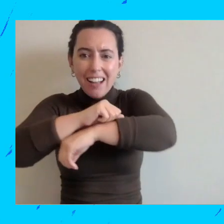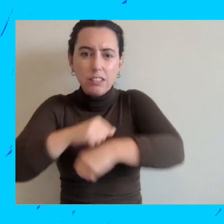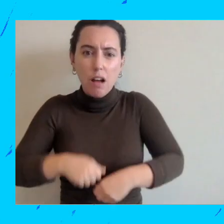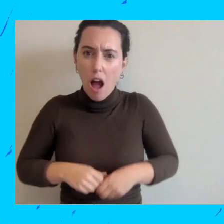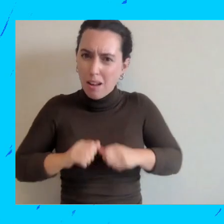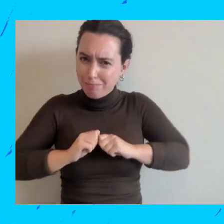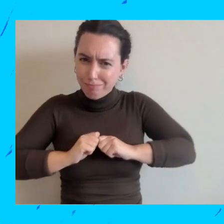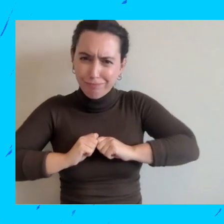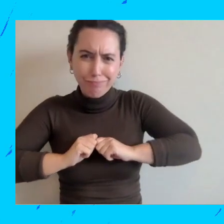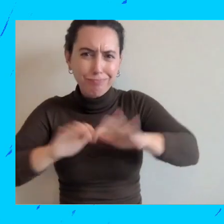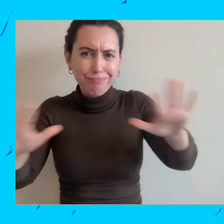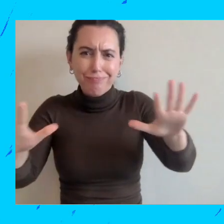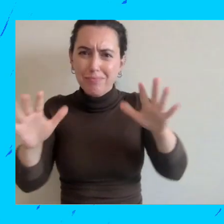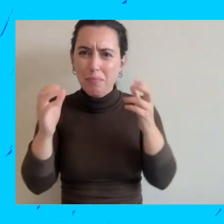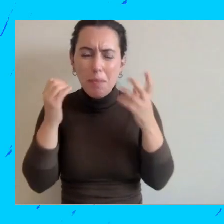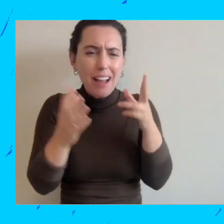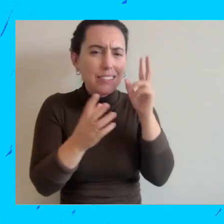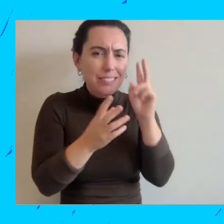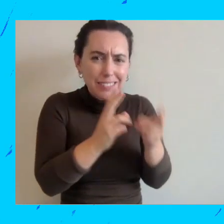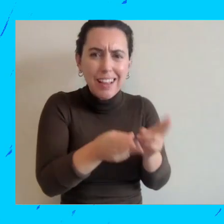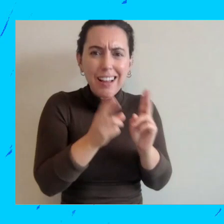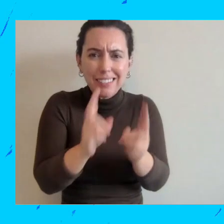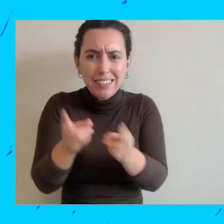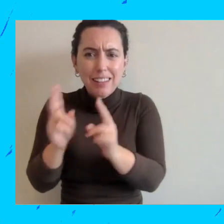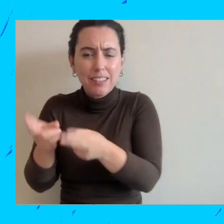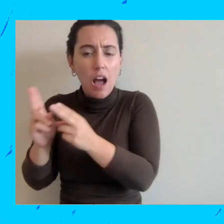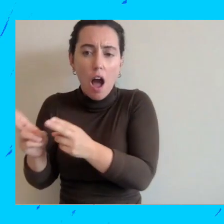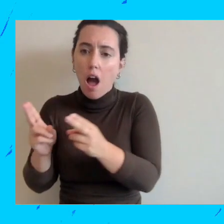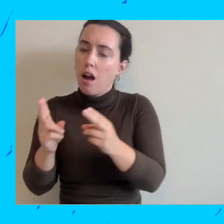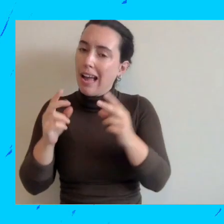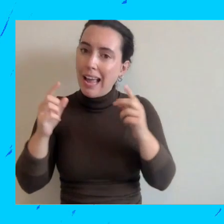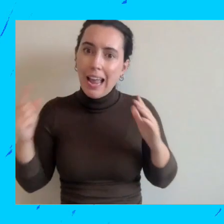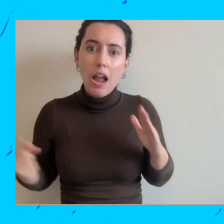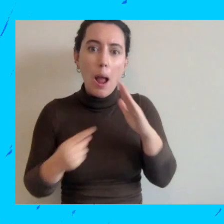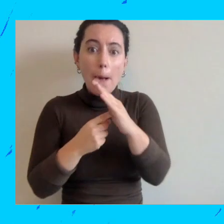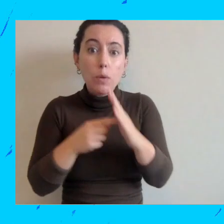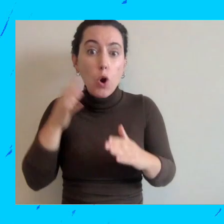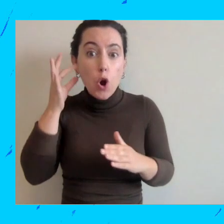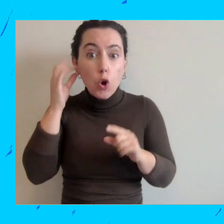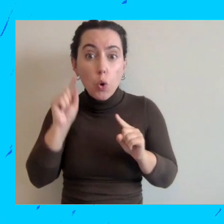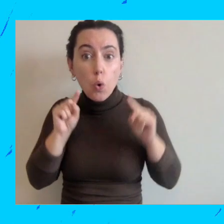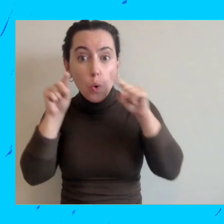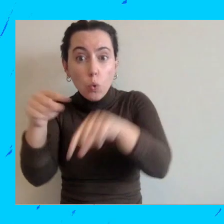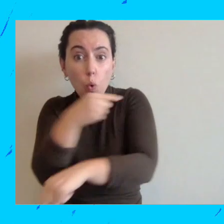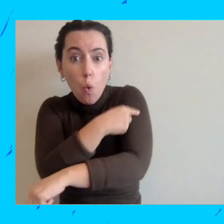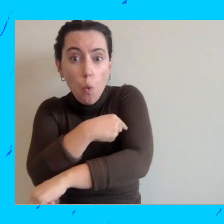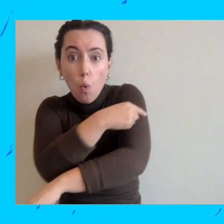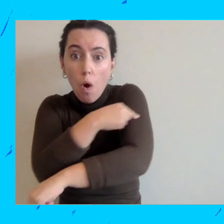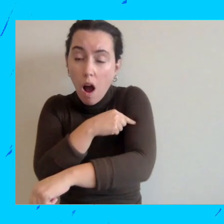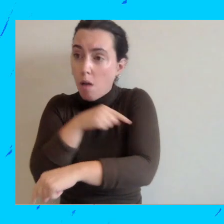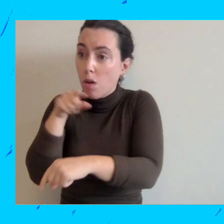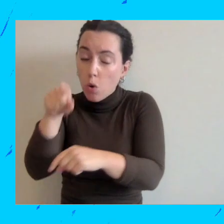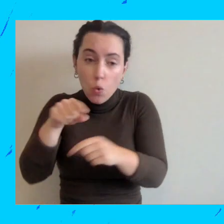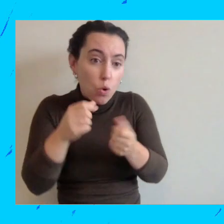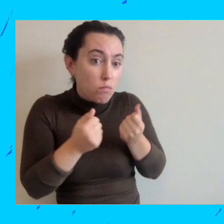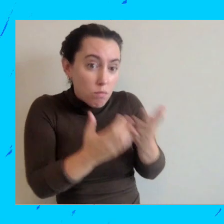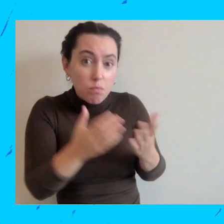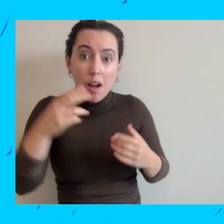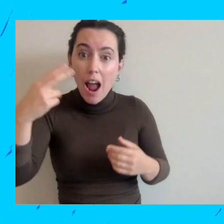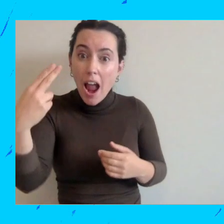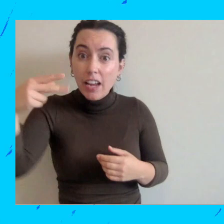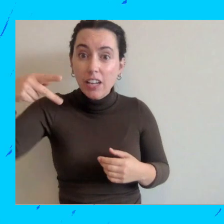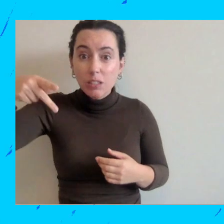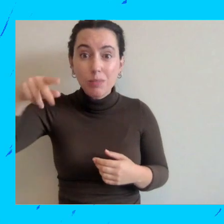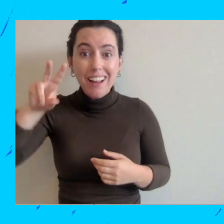stop this, which is why it's so important that girls get accurate information about the HPV vaccine. And we also have more news from our